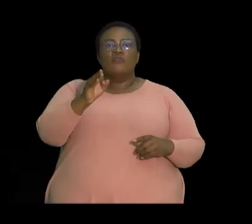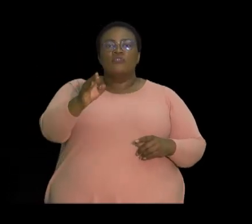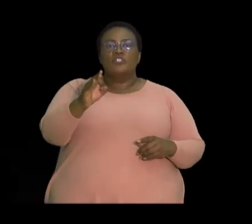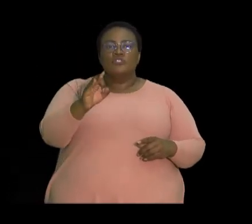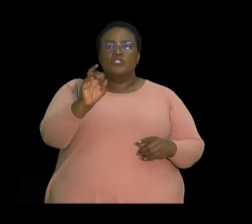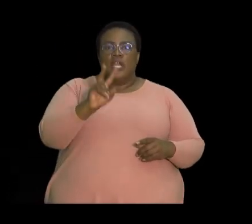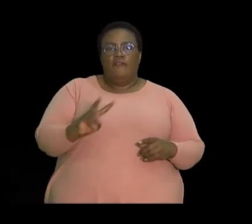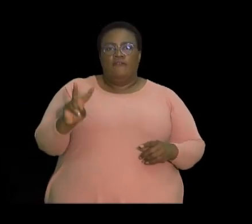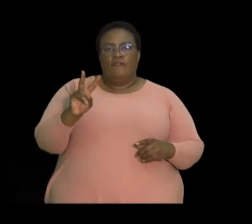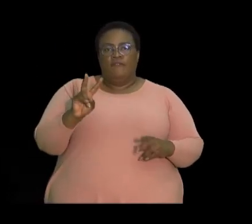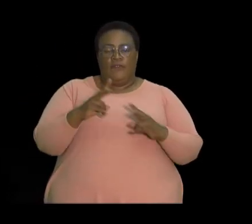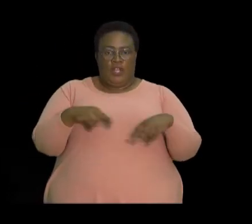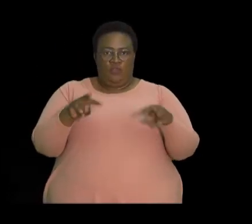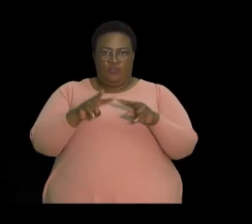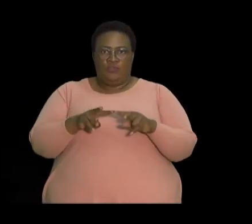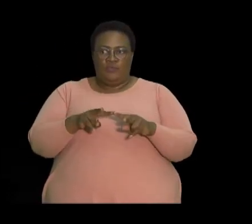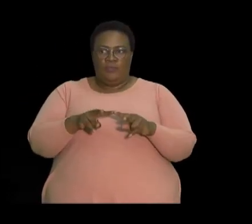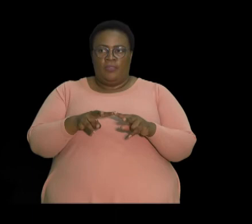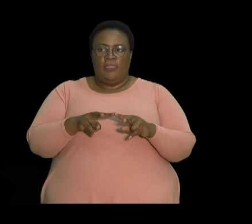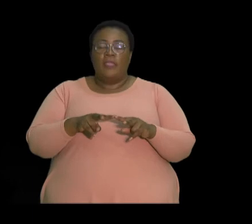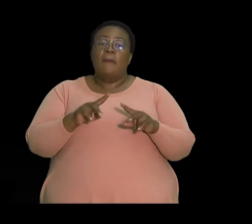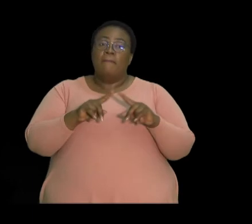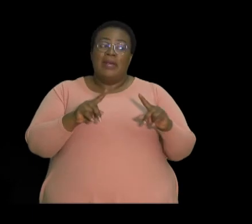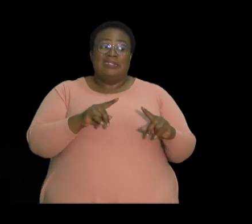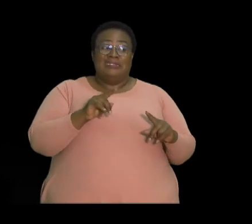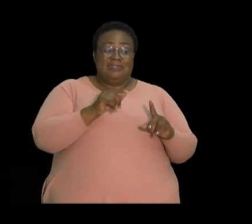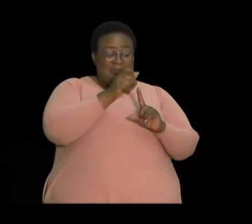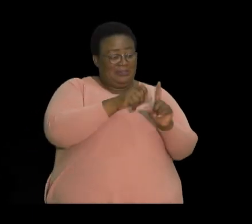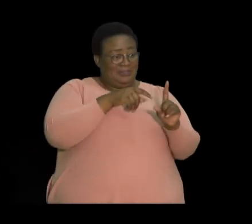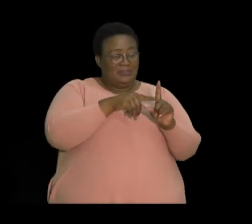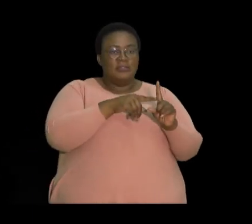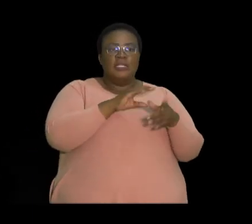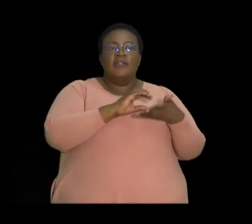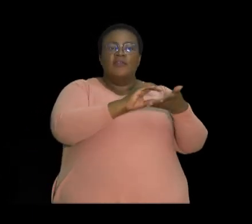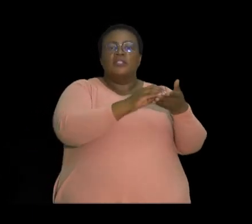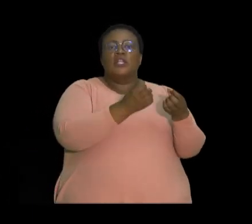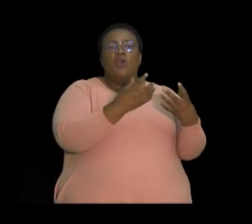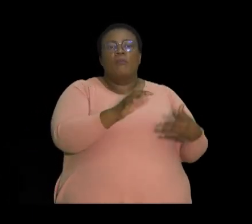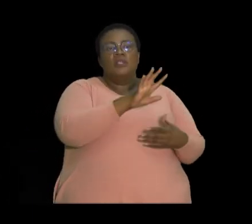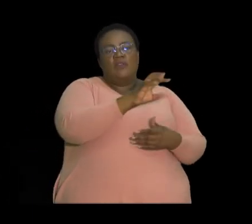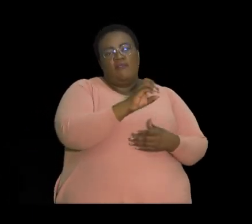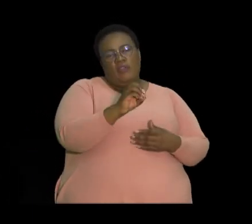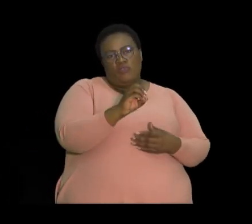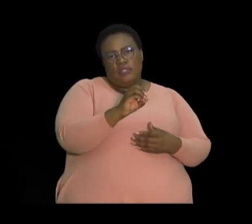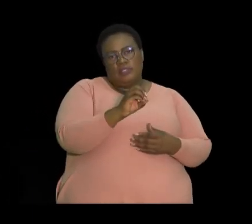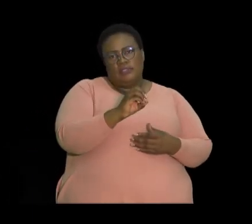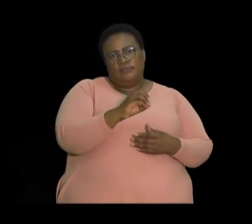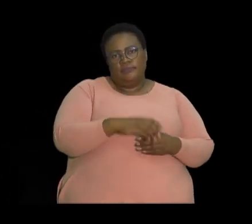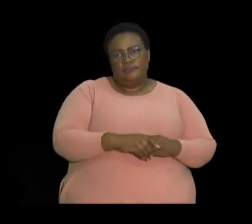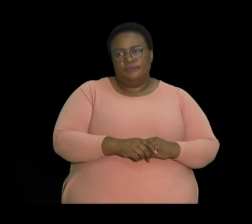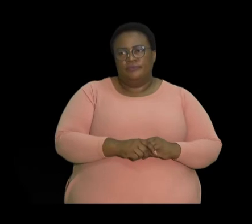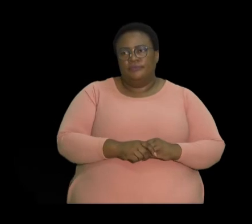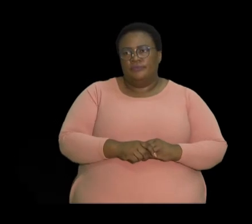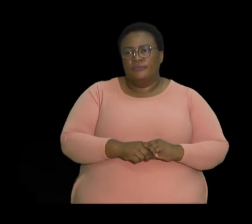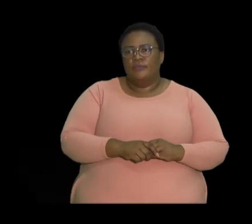of A, but the initial amount that Sibongile invested was 500 rands, and this